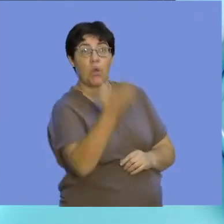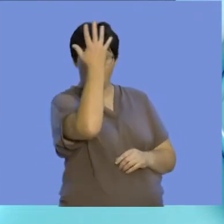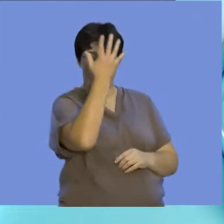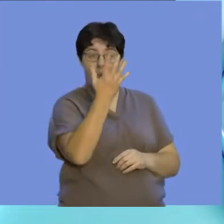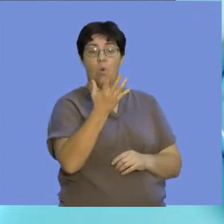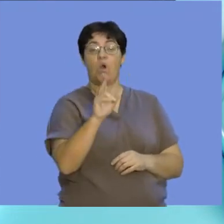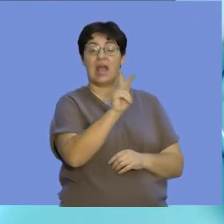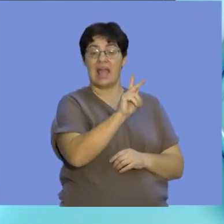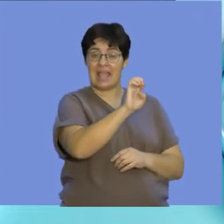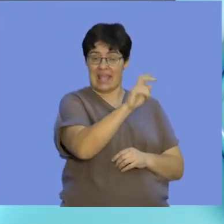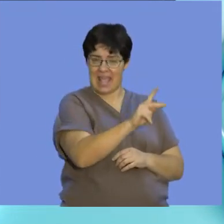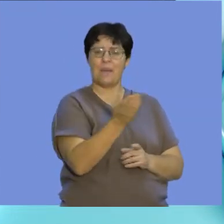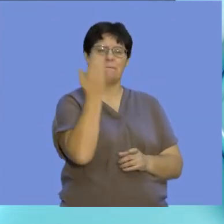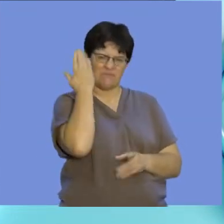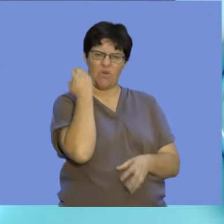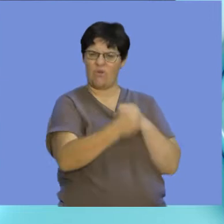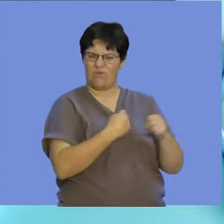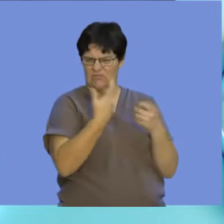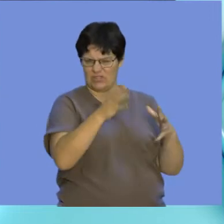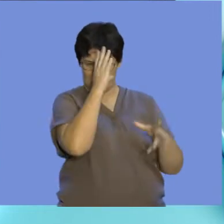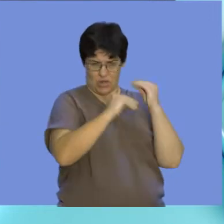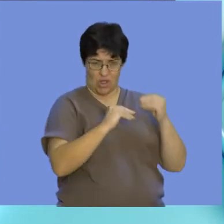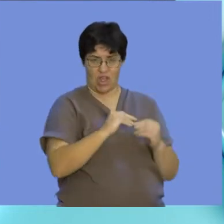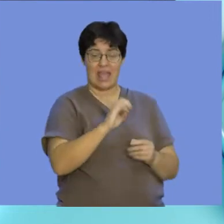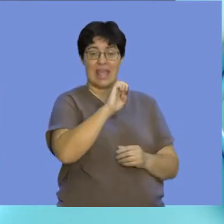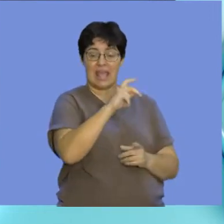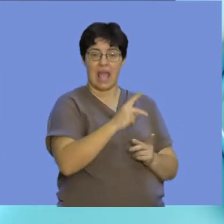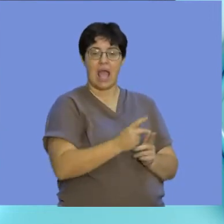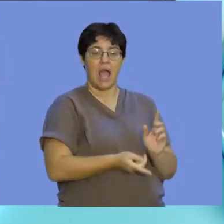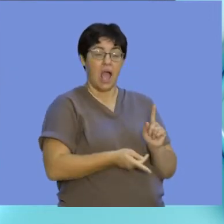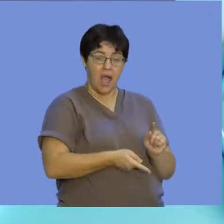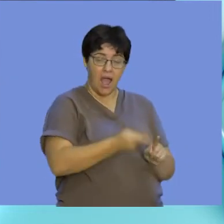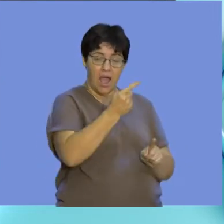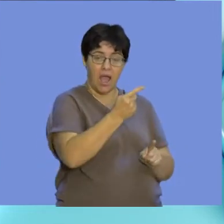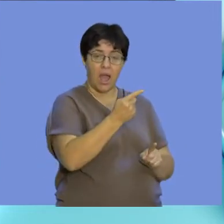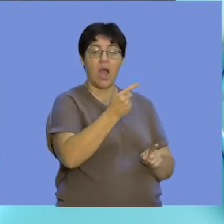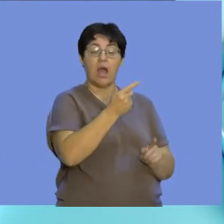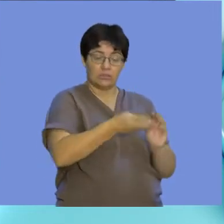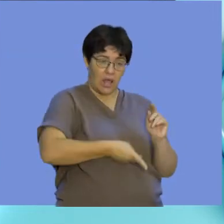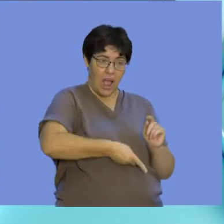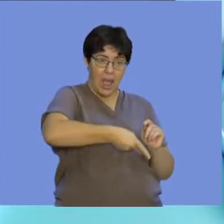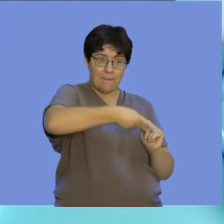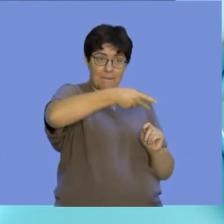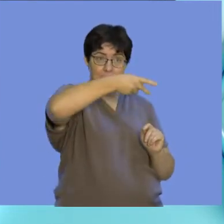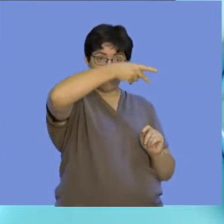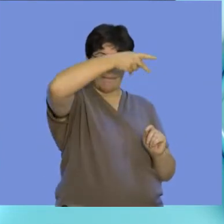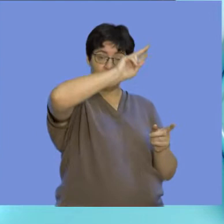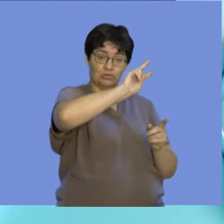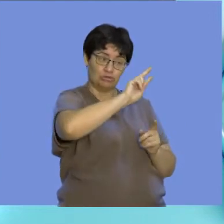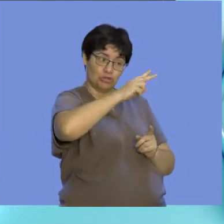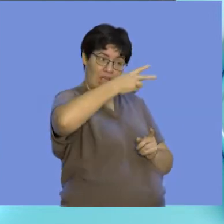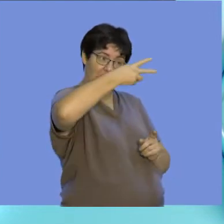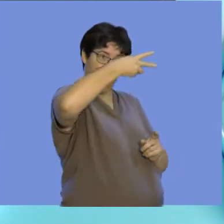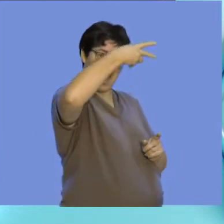you learned this in a previous year, the kinetic energy gets changed into potential energy when it gets to the top. So we're